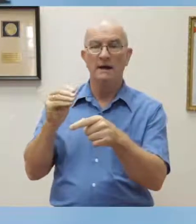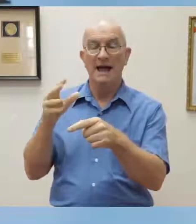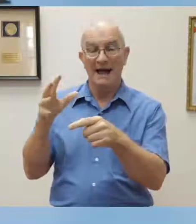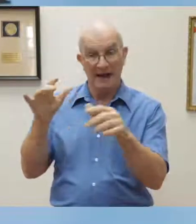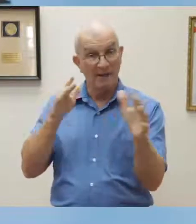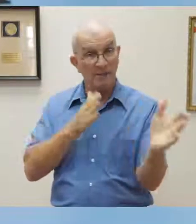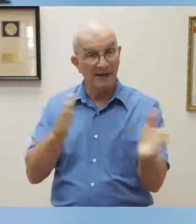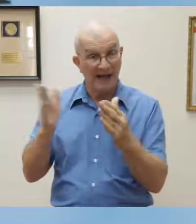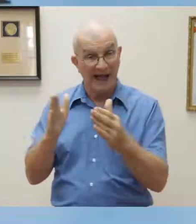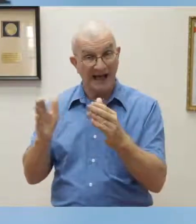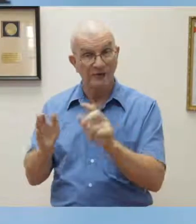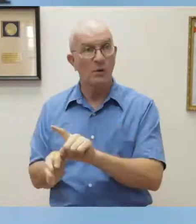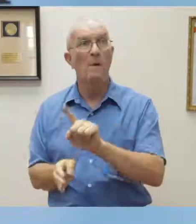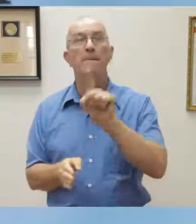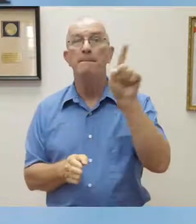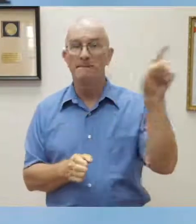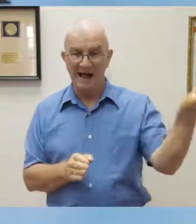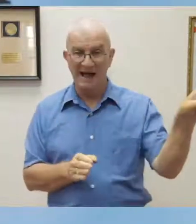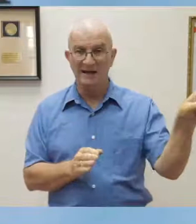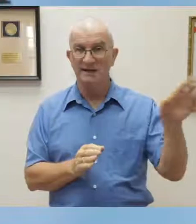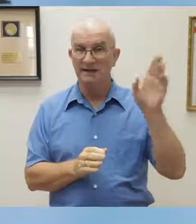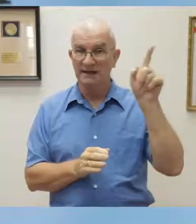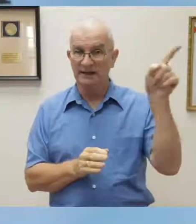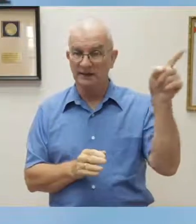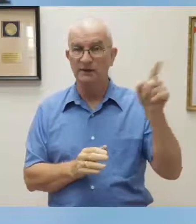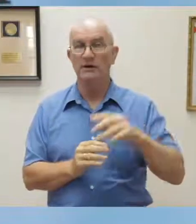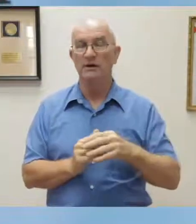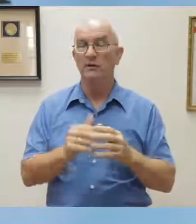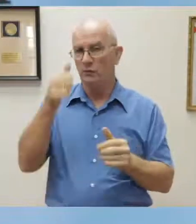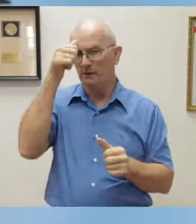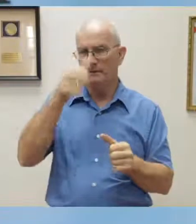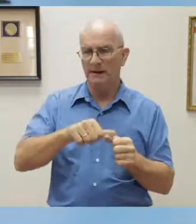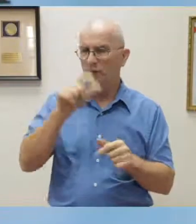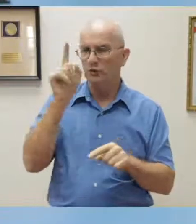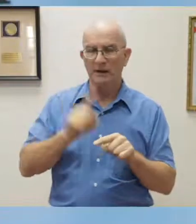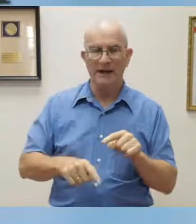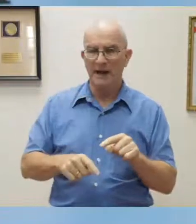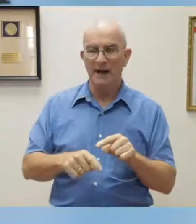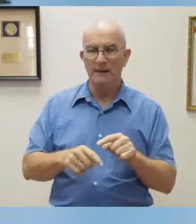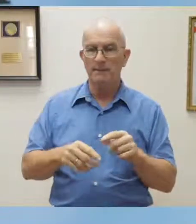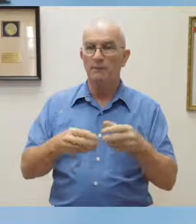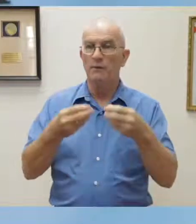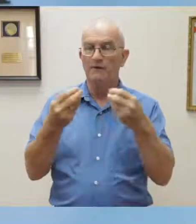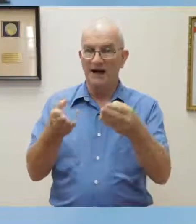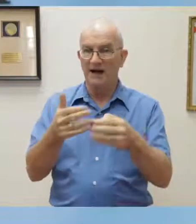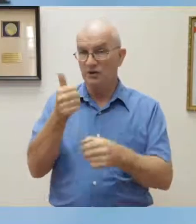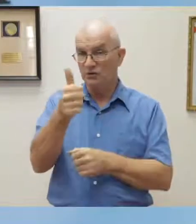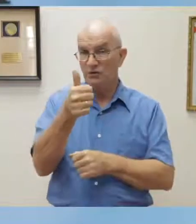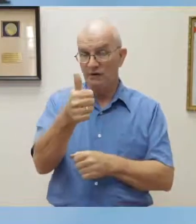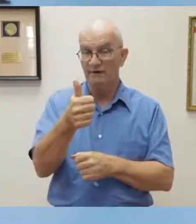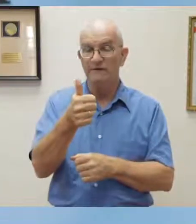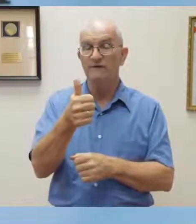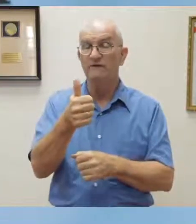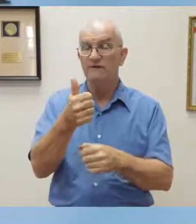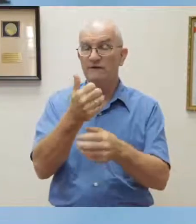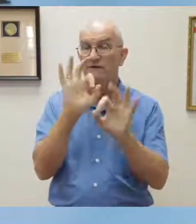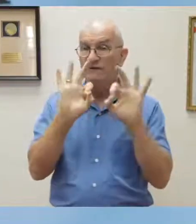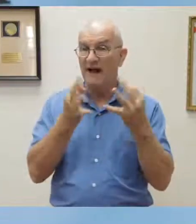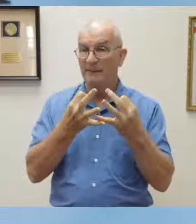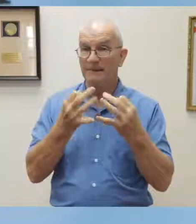of returning. Please remember that you cannot provide for your family if you are